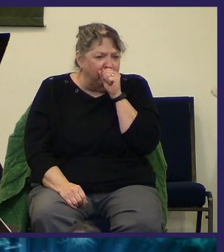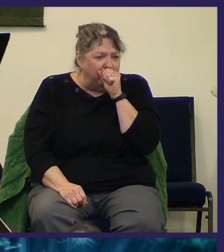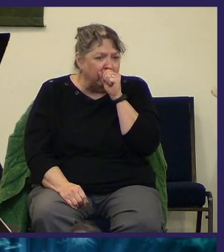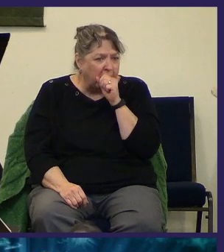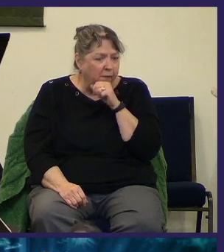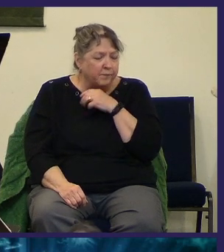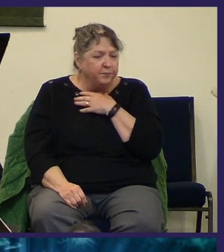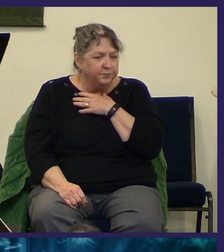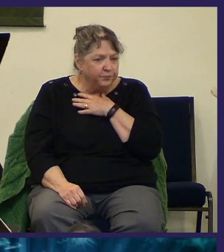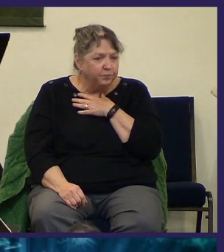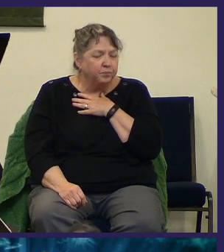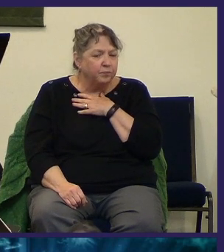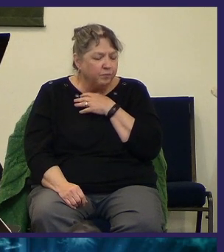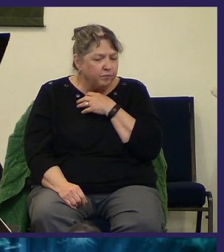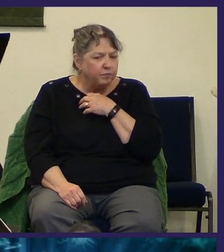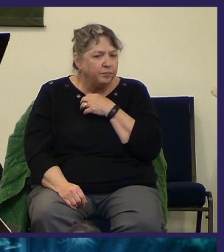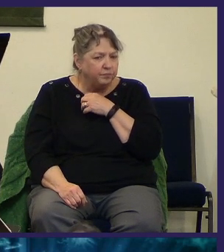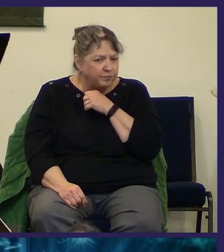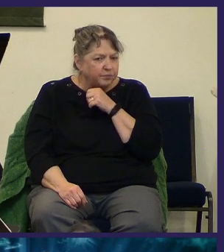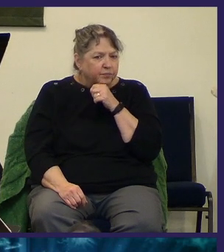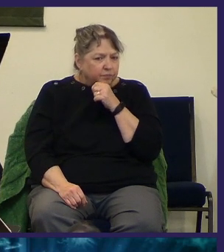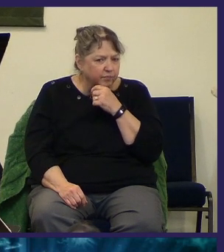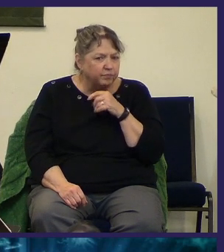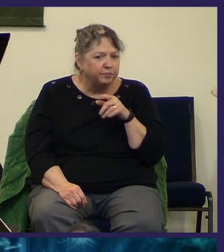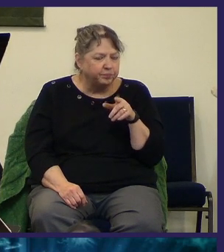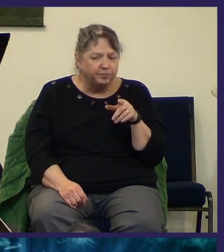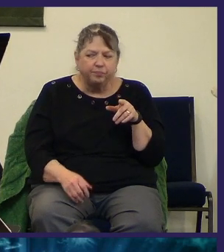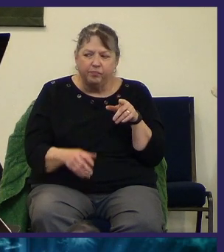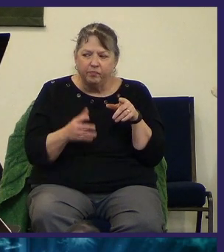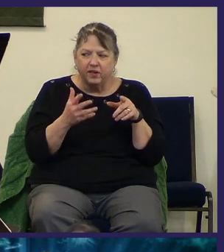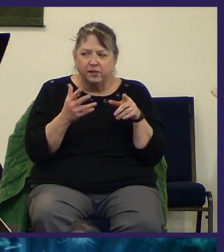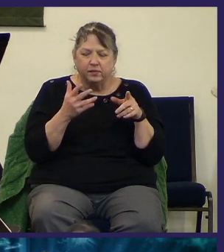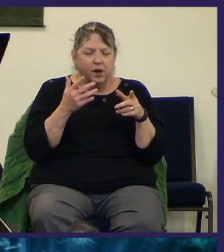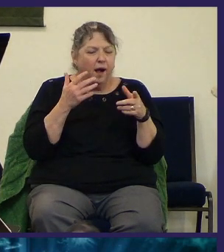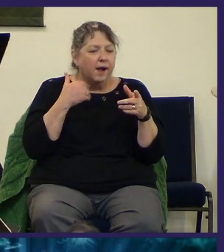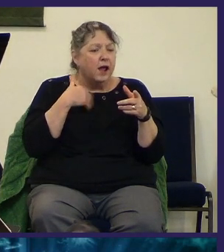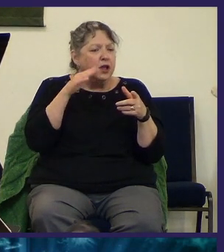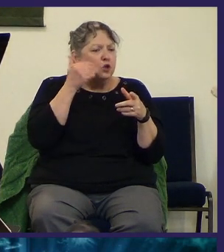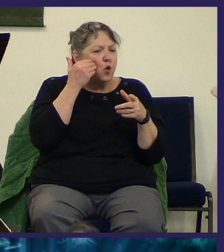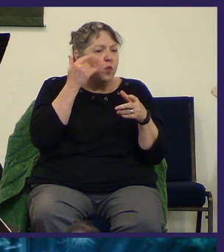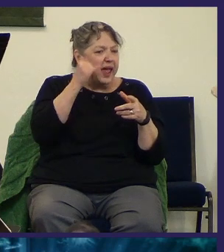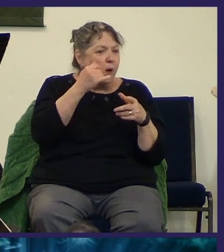used and he had it marked up from front to back